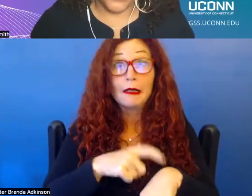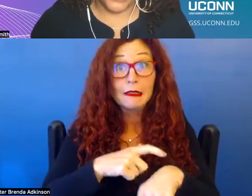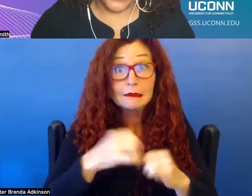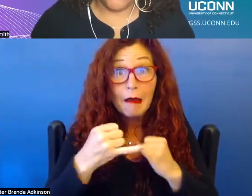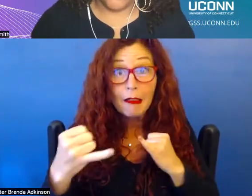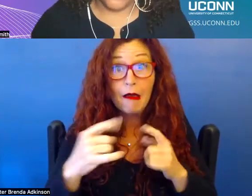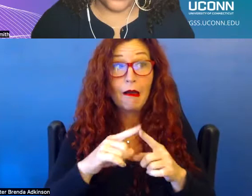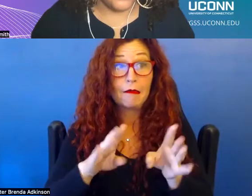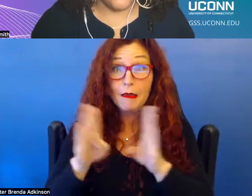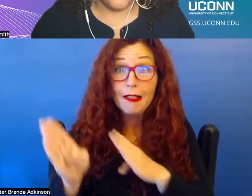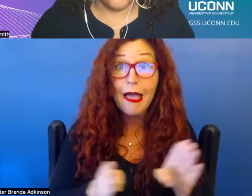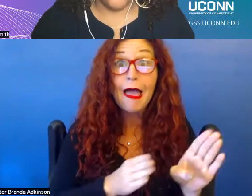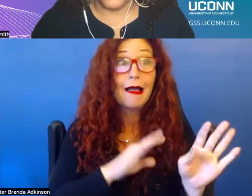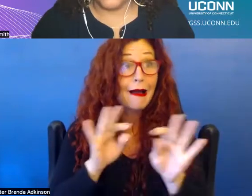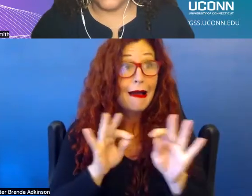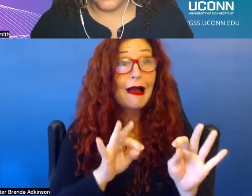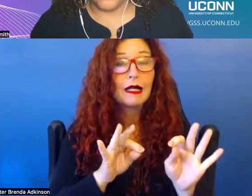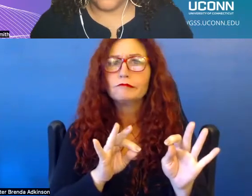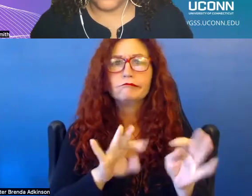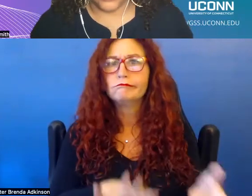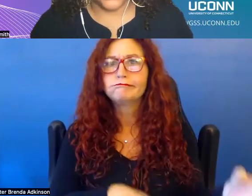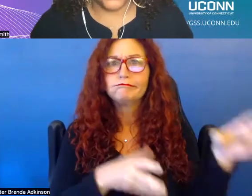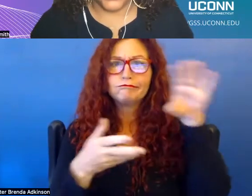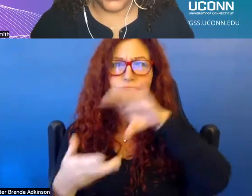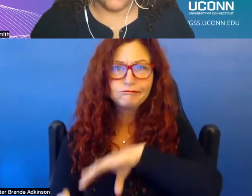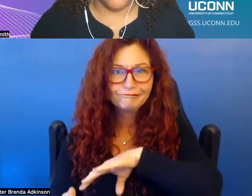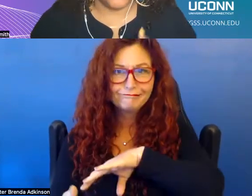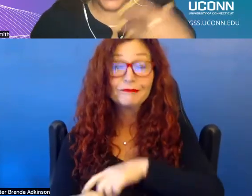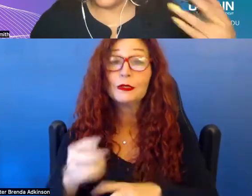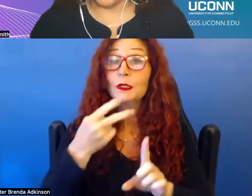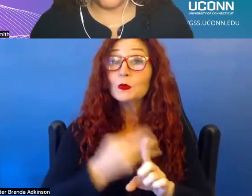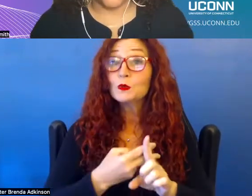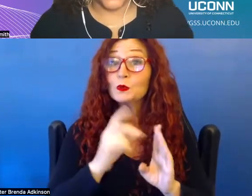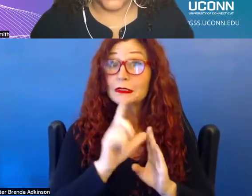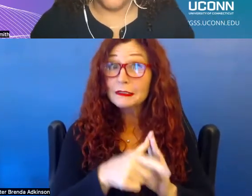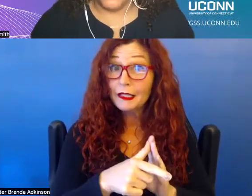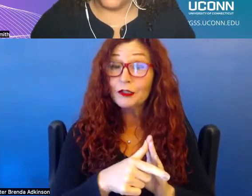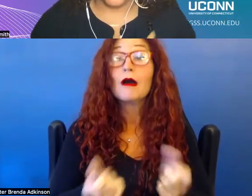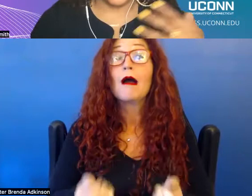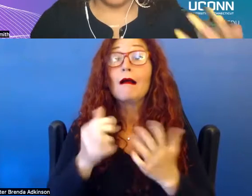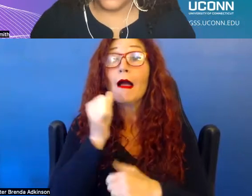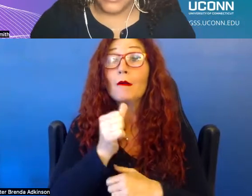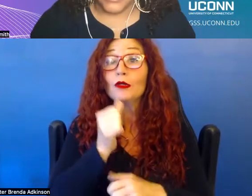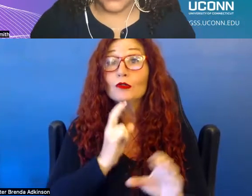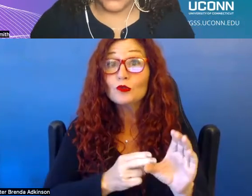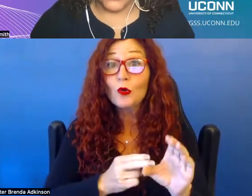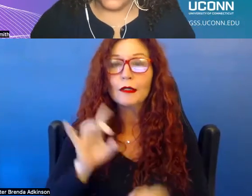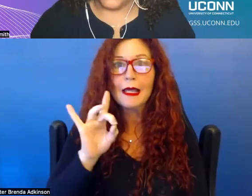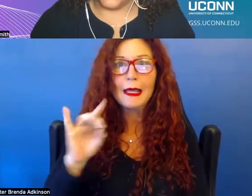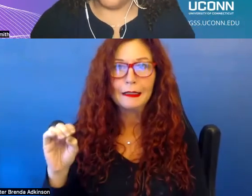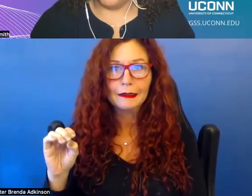dissolved. Within 2 months of starting GGE, 80 young people came, 12